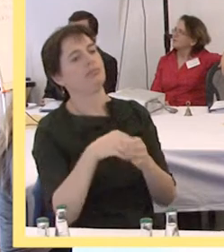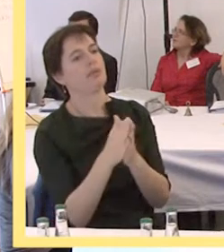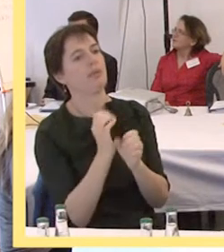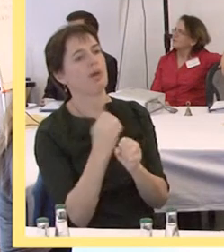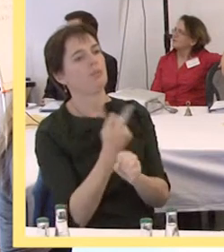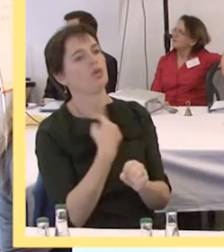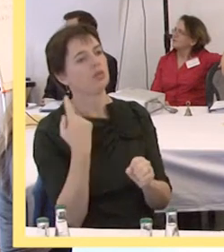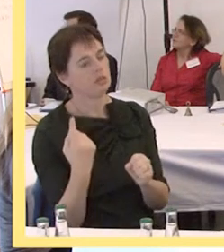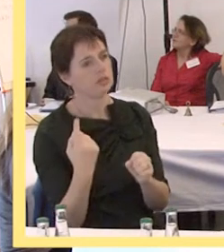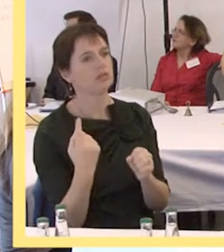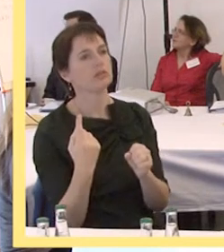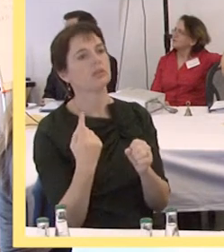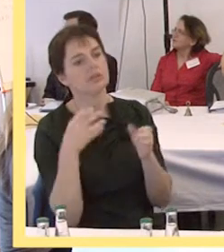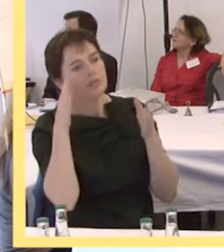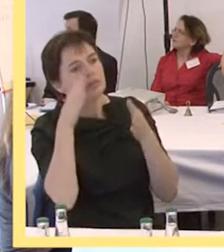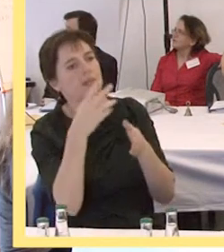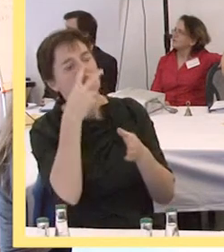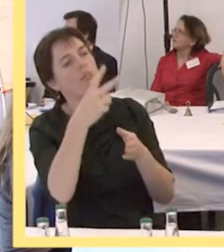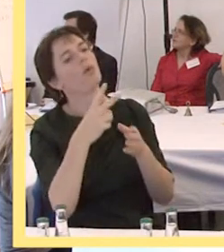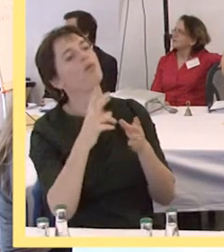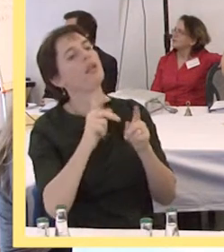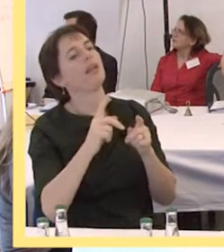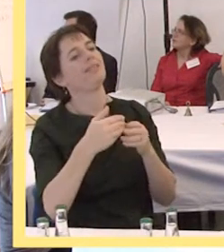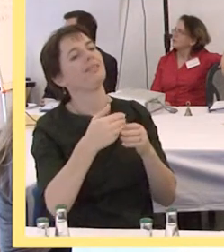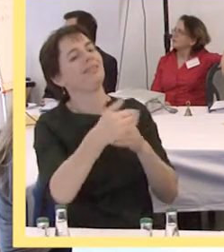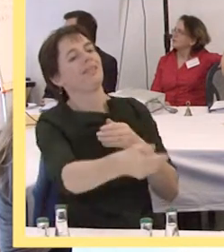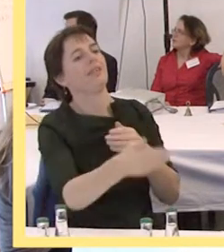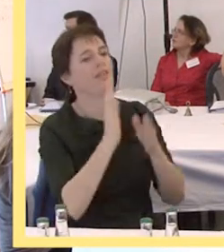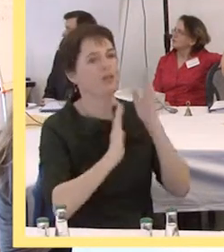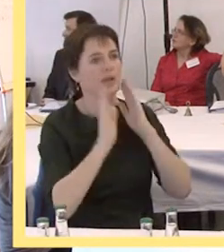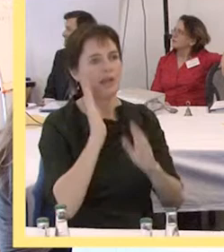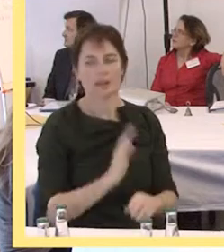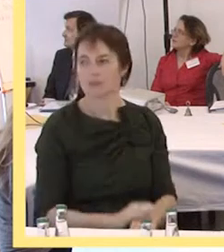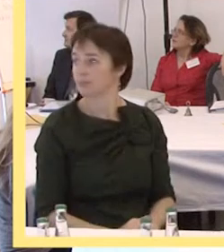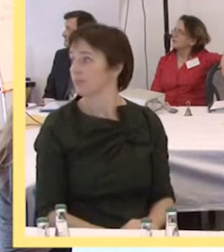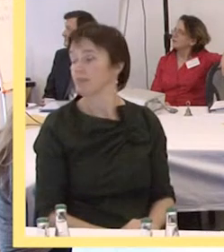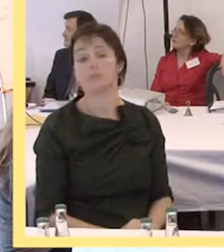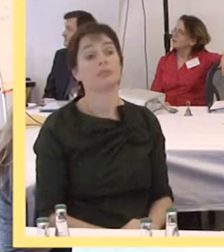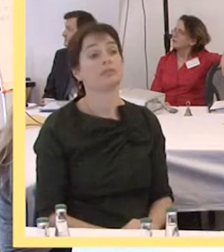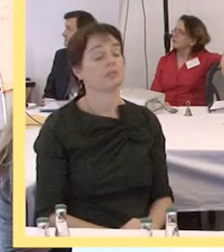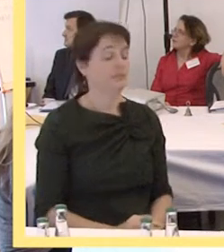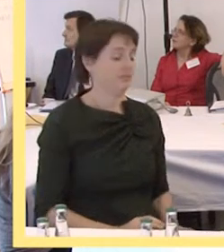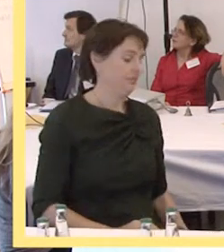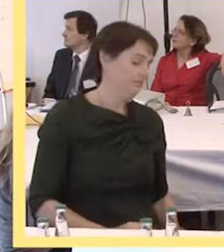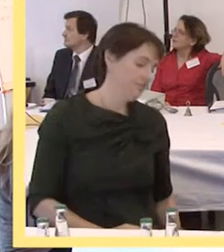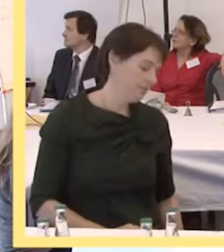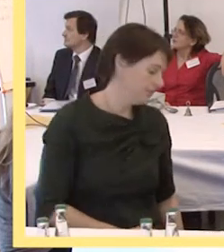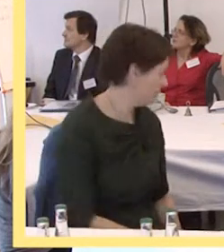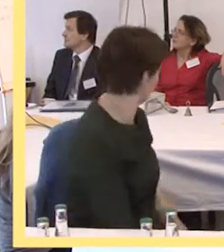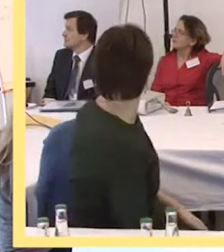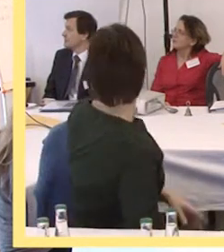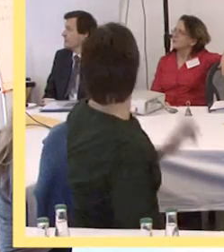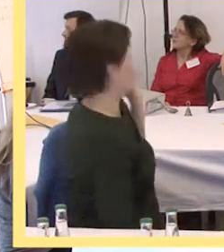disasters. We will translate these major tasks into a comprehensive guideline, and that should be translated into